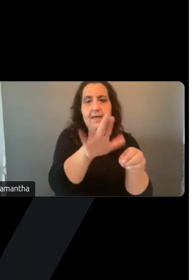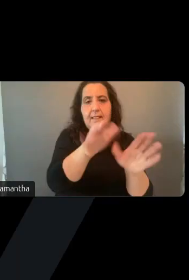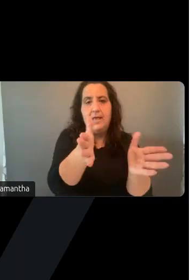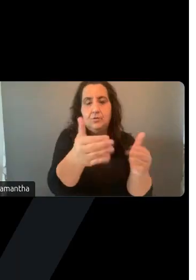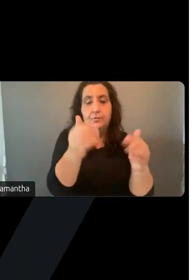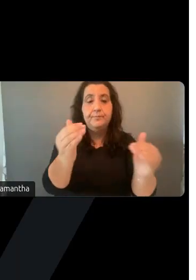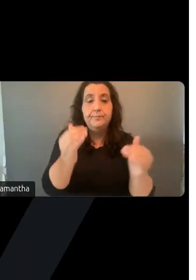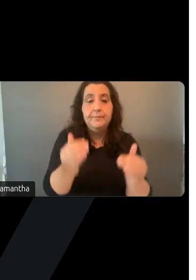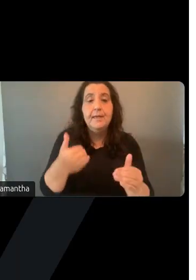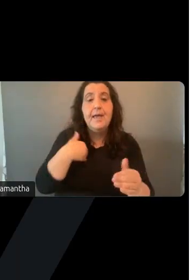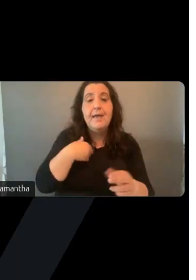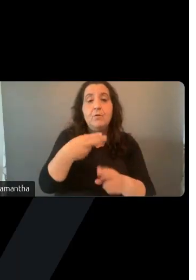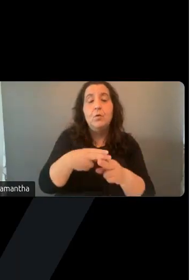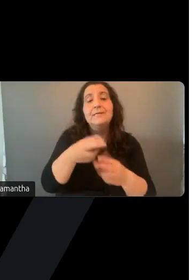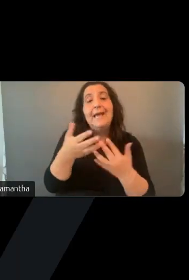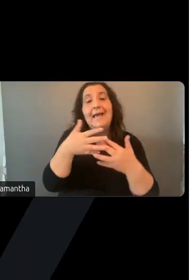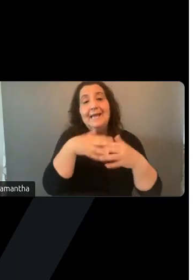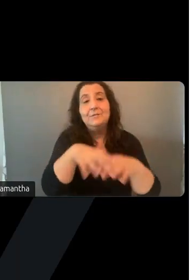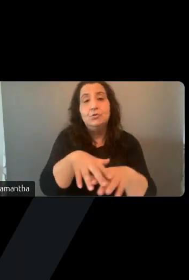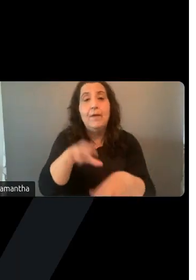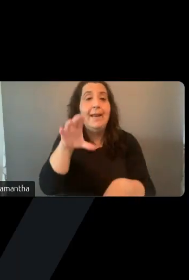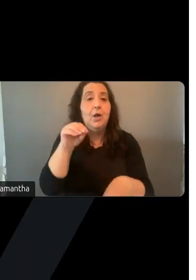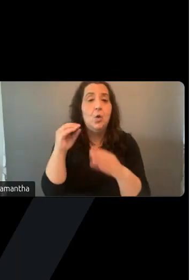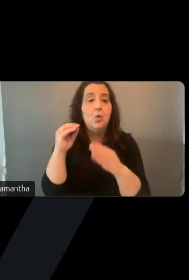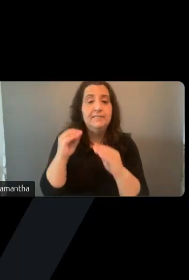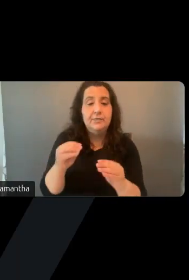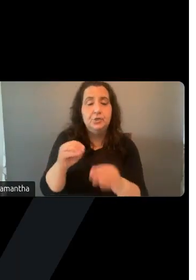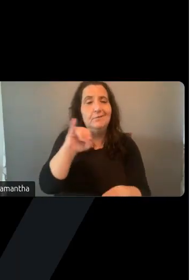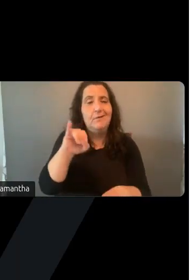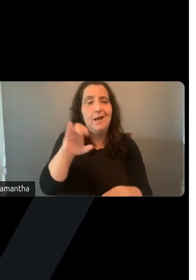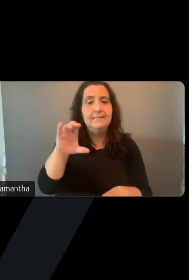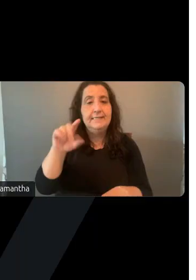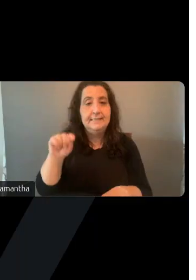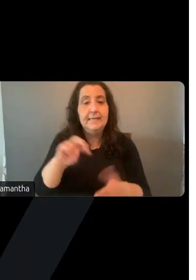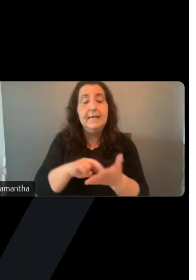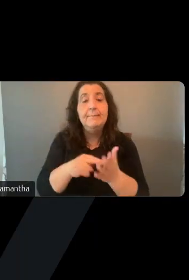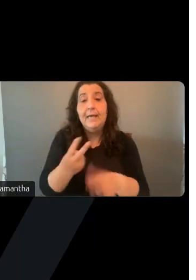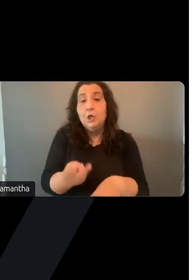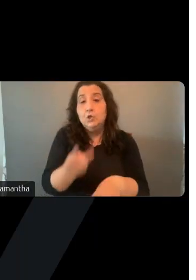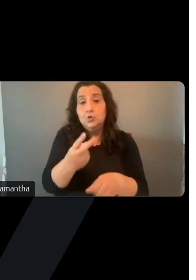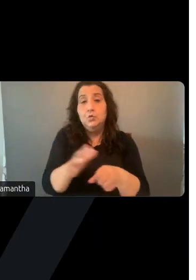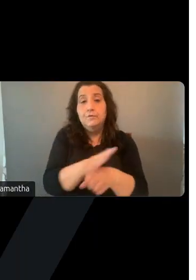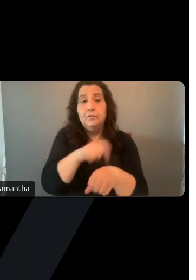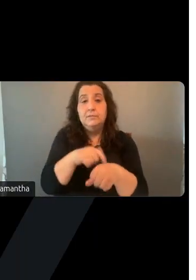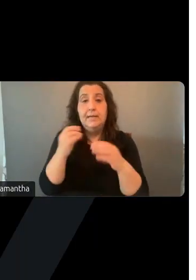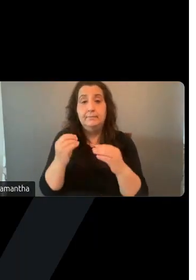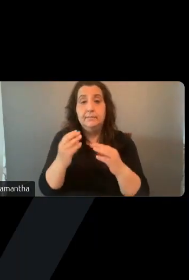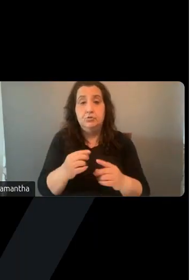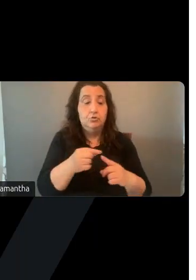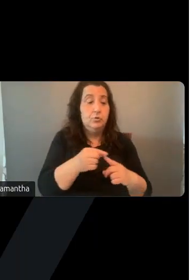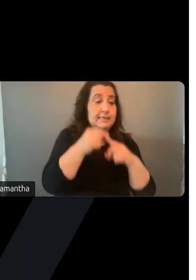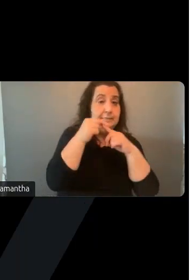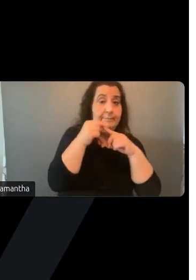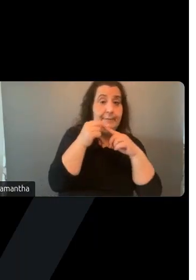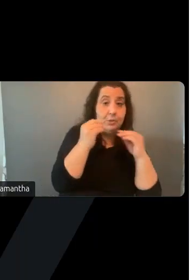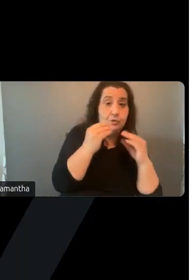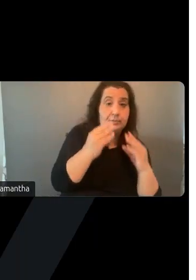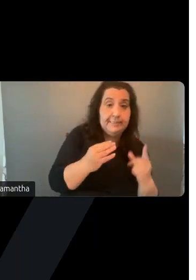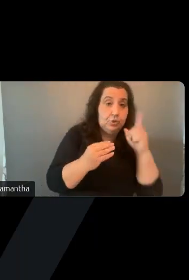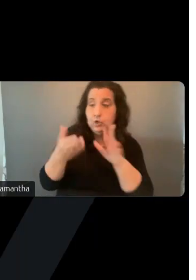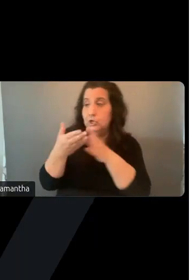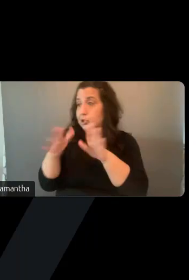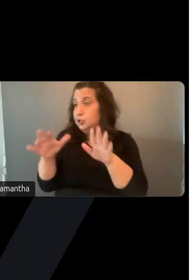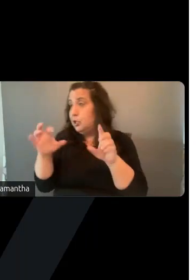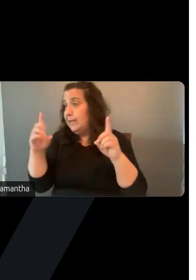integrated co-teaching, which is when you have two full-time teachers running the class. You have a special education teacher and a general